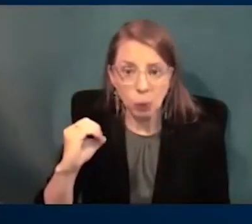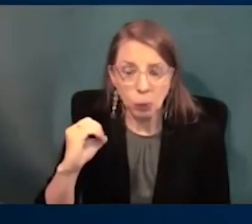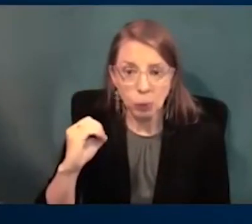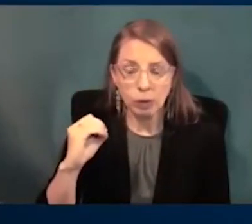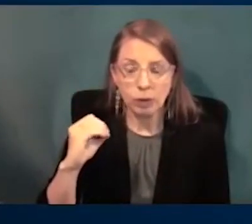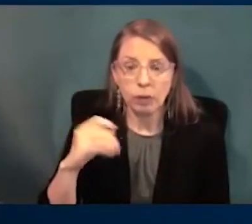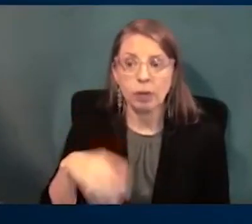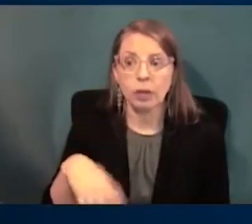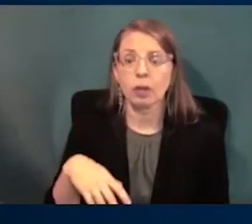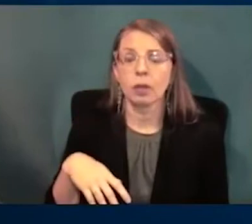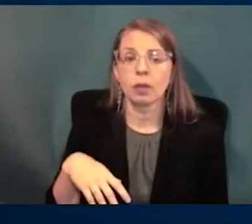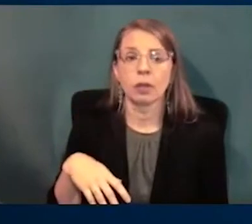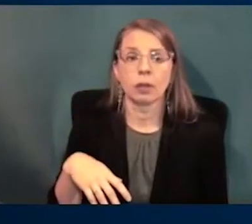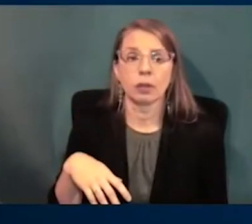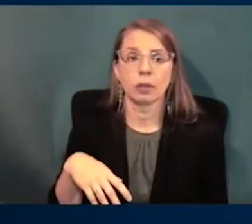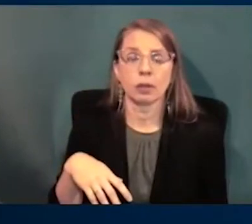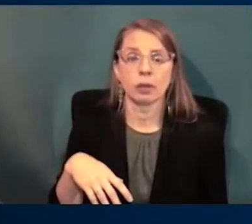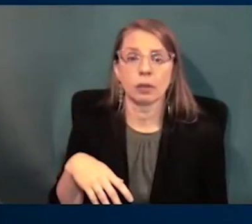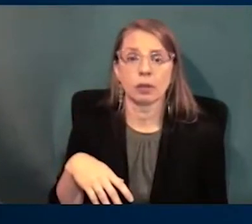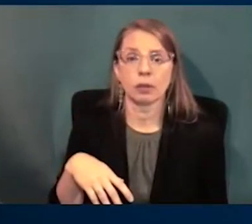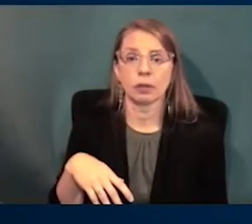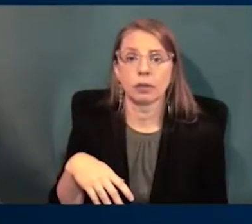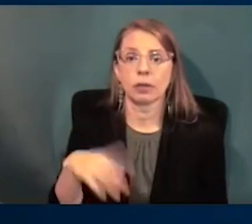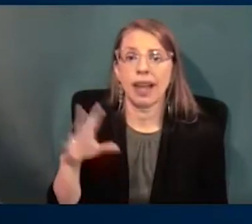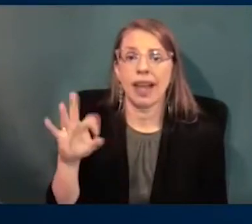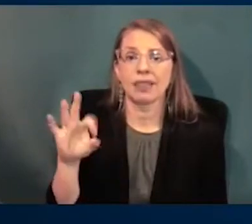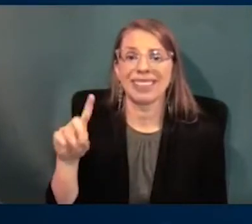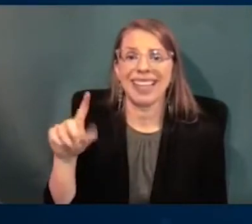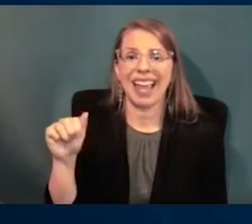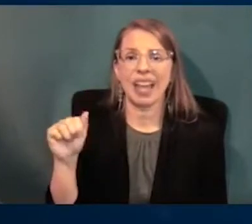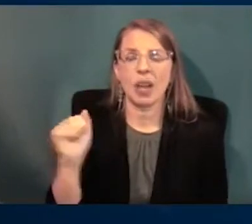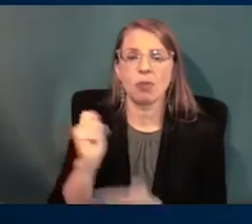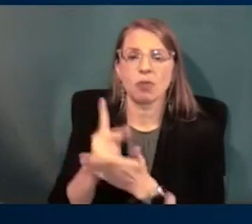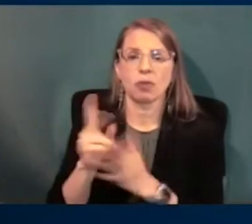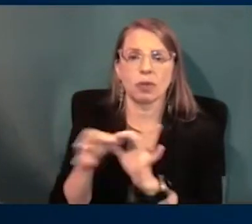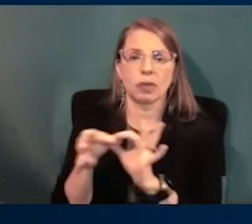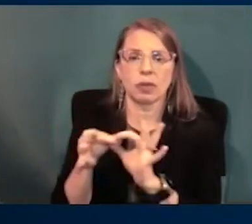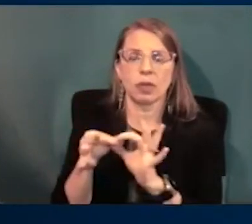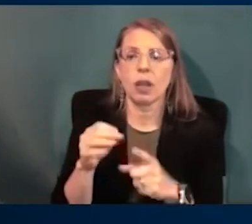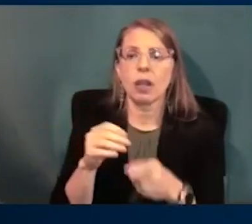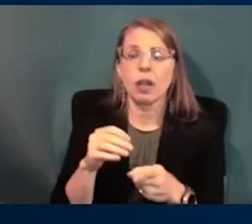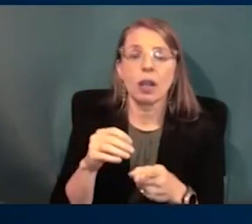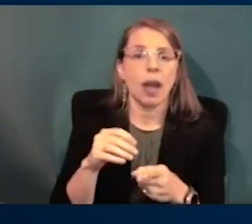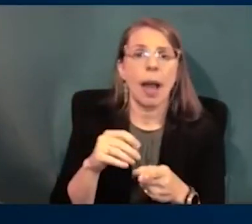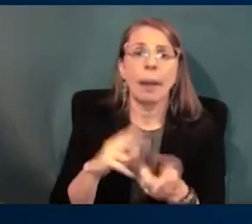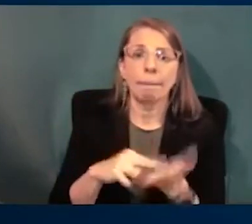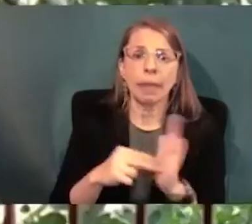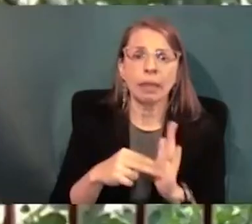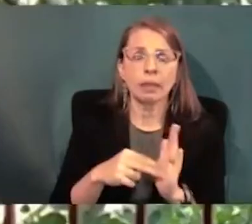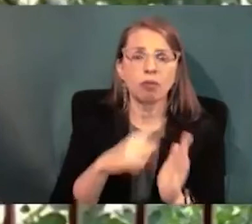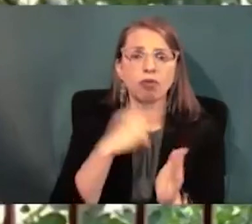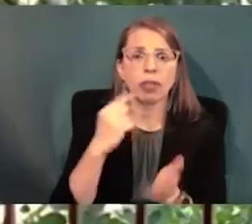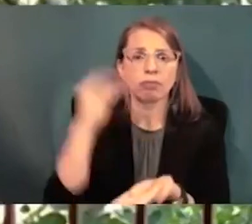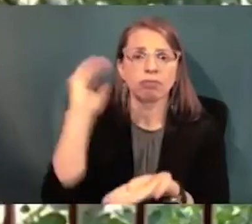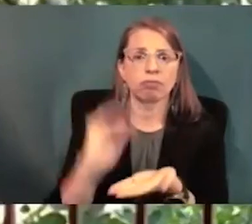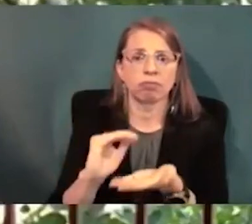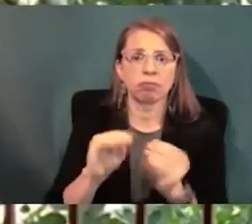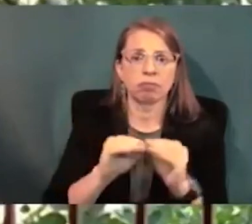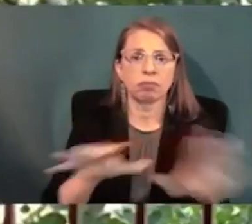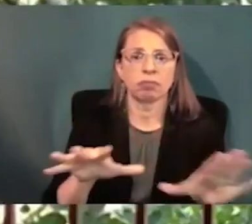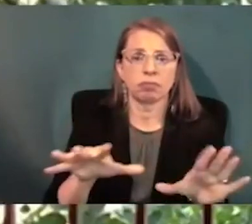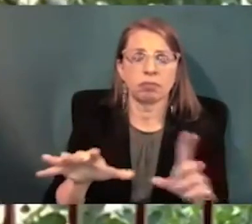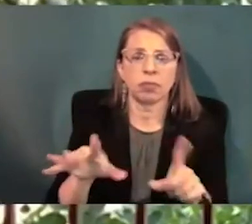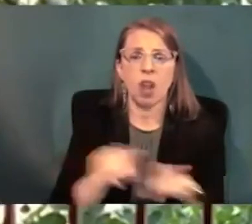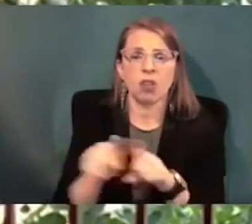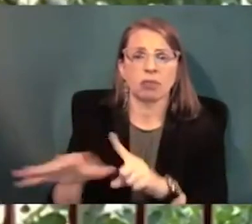holding up Yeah, FDA it's- approval? We'll get to there. It's Masking. significantly reduced for disease and for transmission. We understand